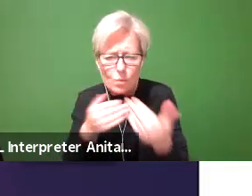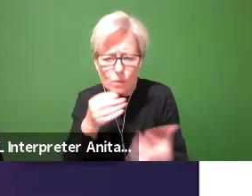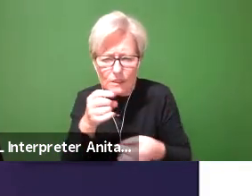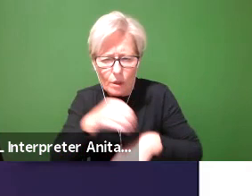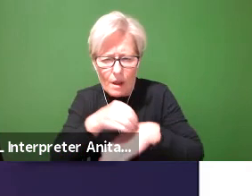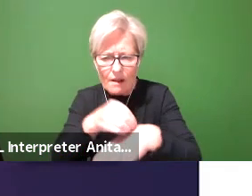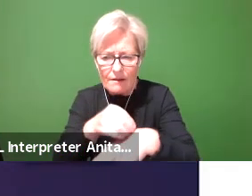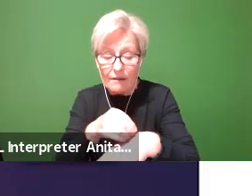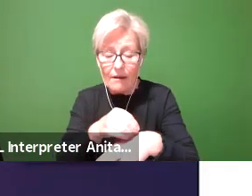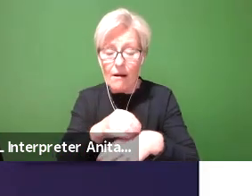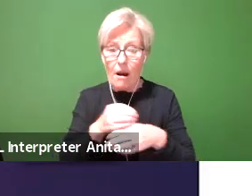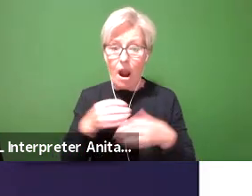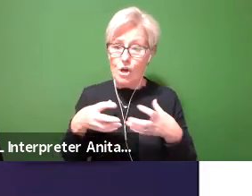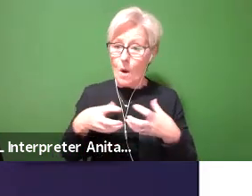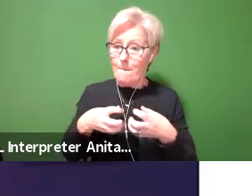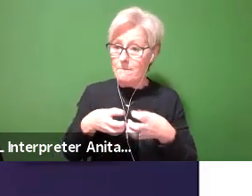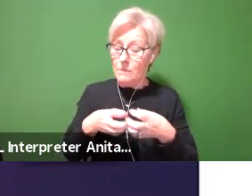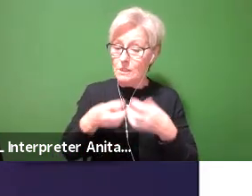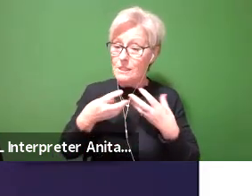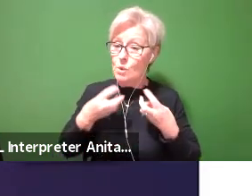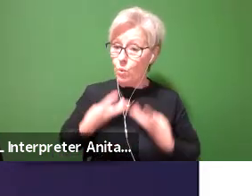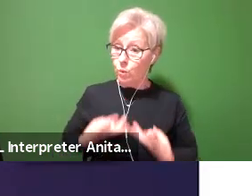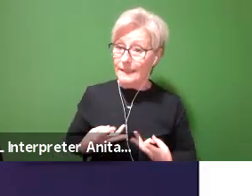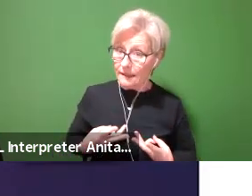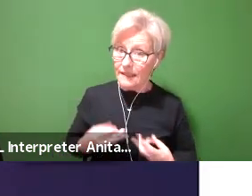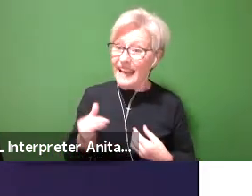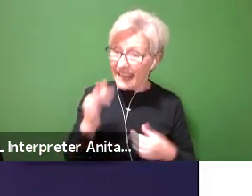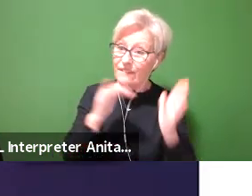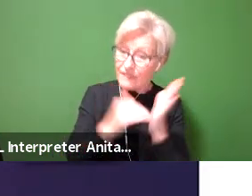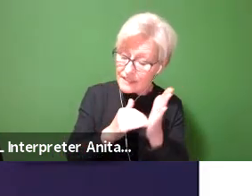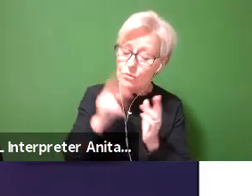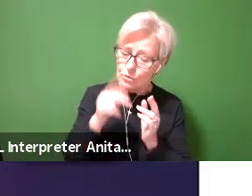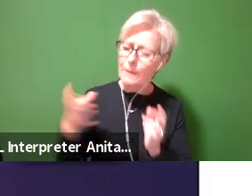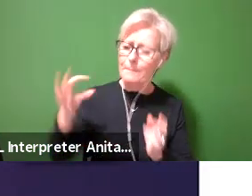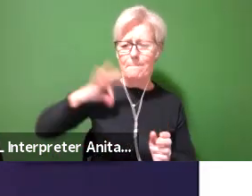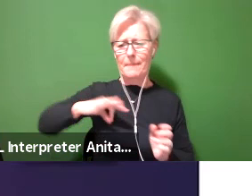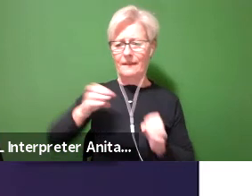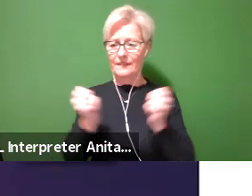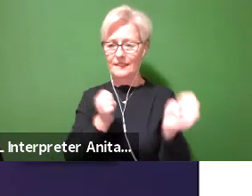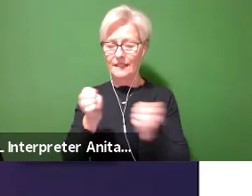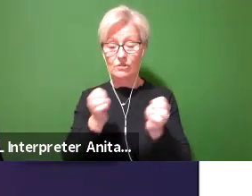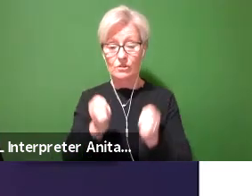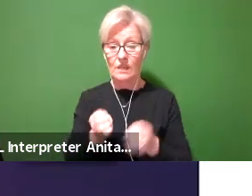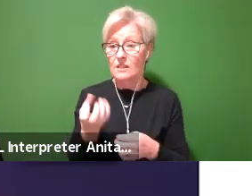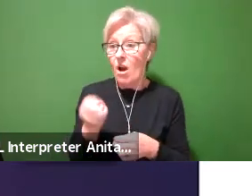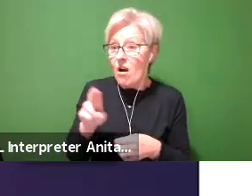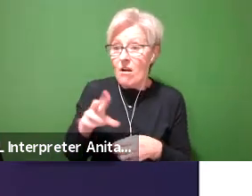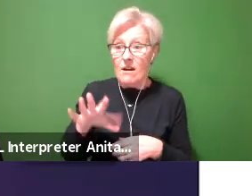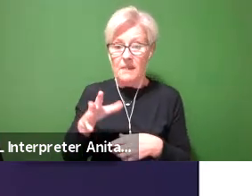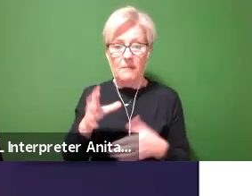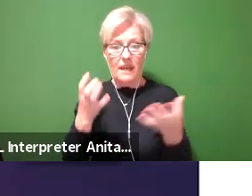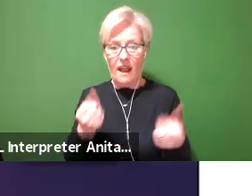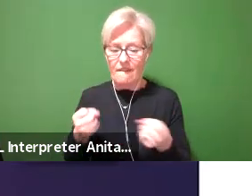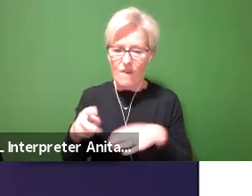muscles very, very weak, in which case you would benefit from these exercises? Or on the other hand, have you got a lot of overactivity,